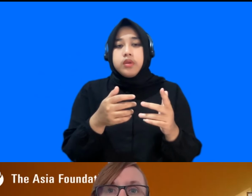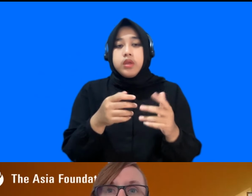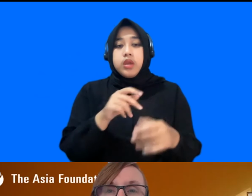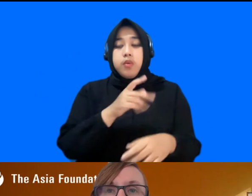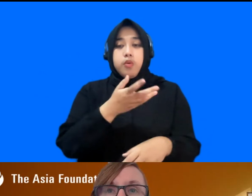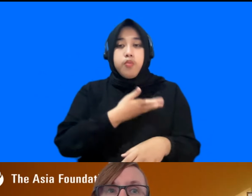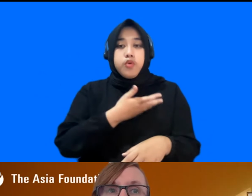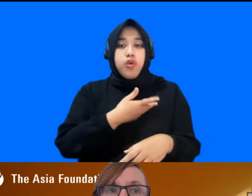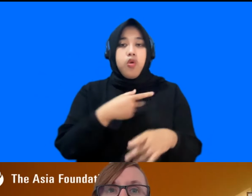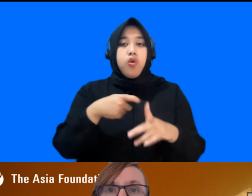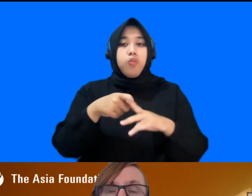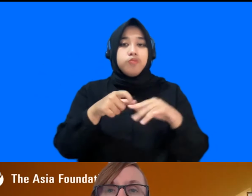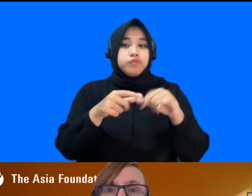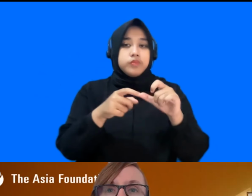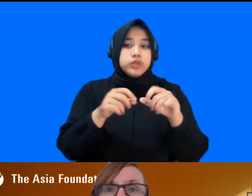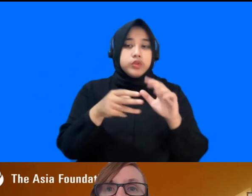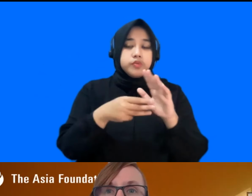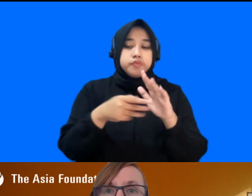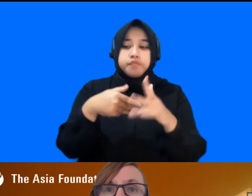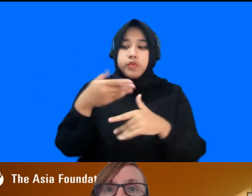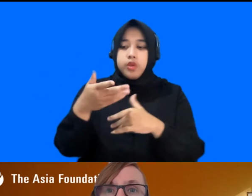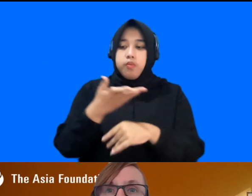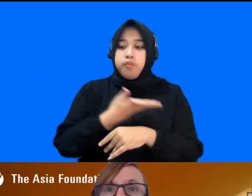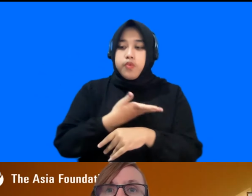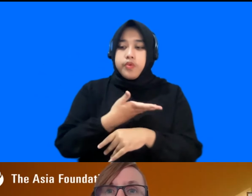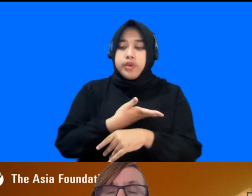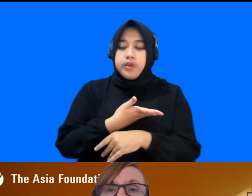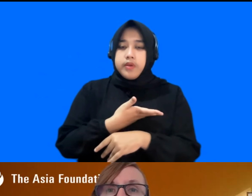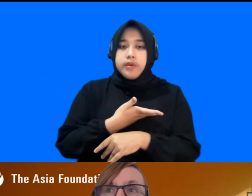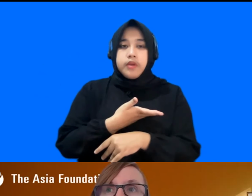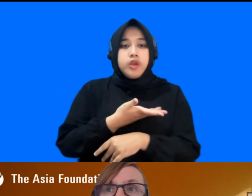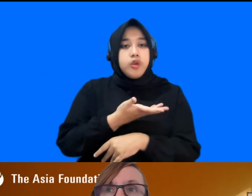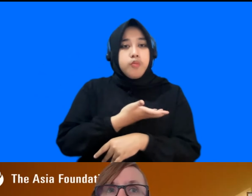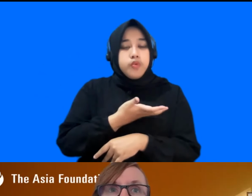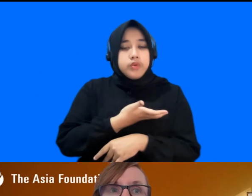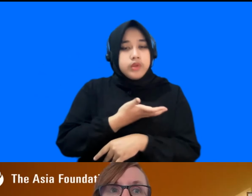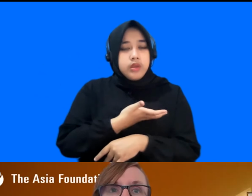we have Phosphor-G, for example, which can provide support from the global